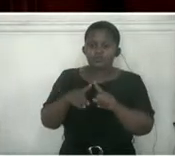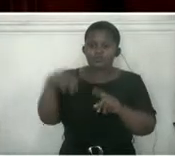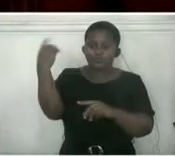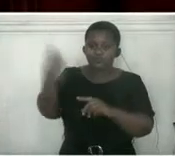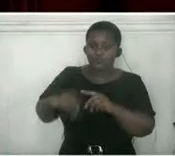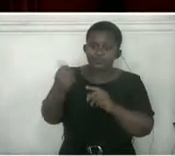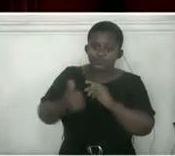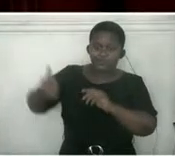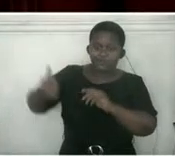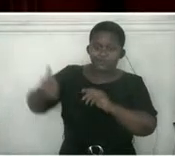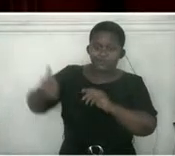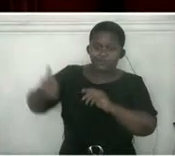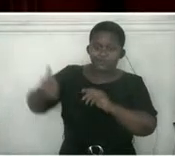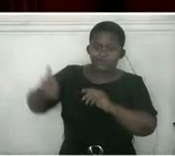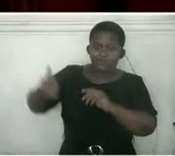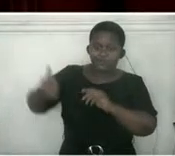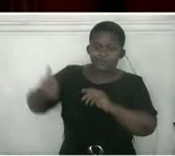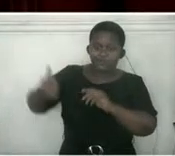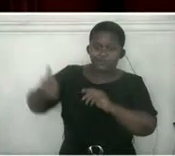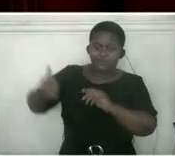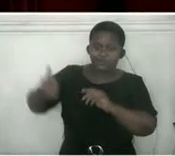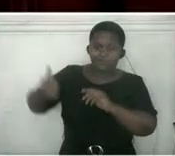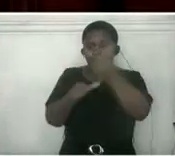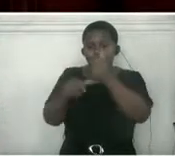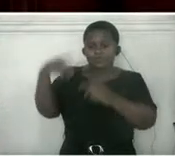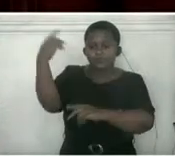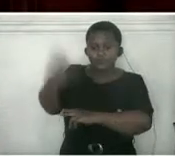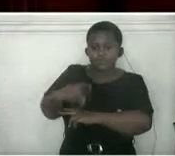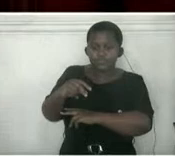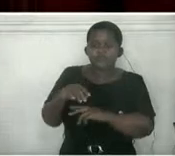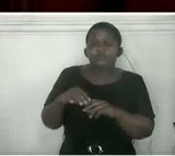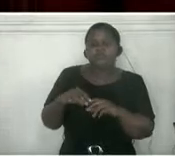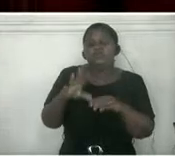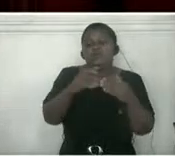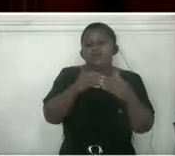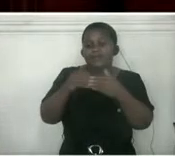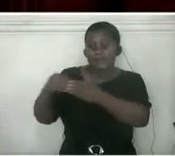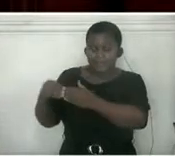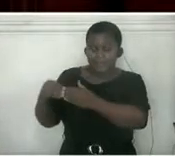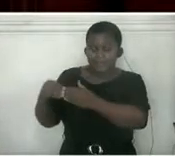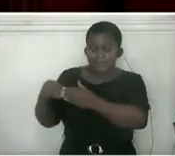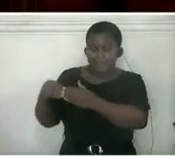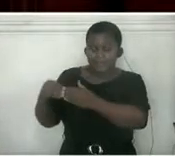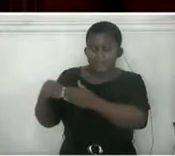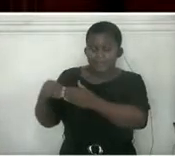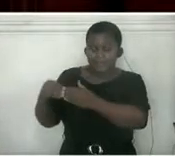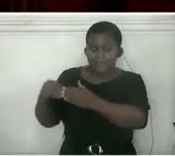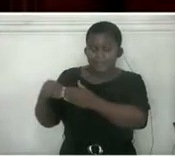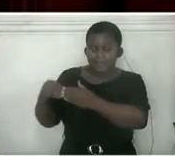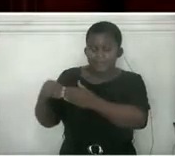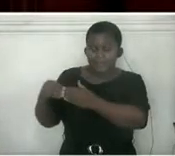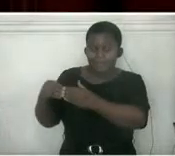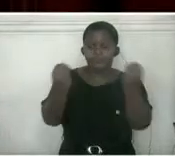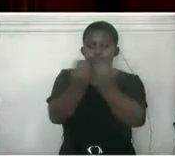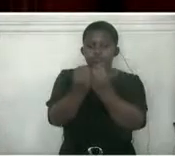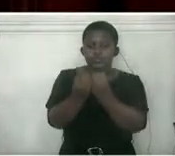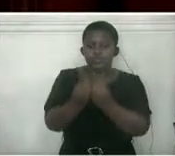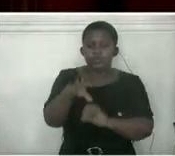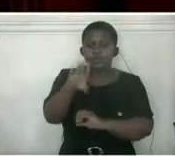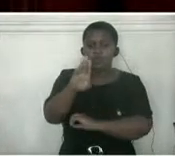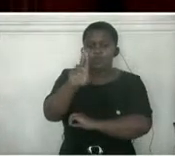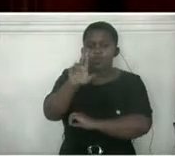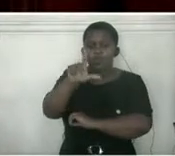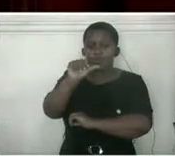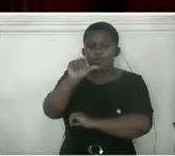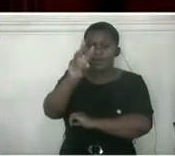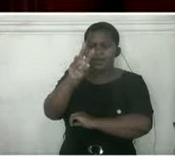and deputy chief whip, the leader of the official opposition, Bulawayo, and